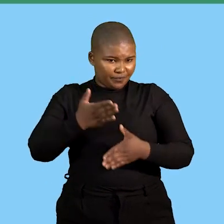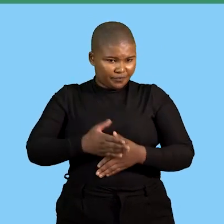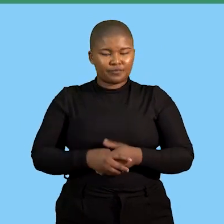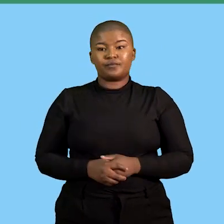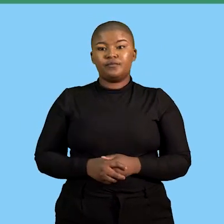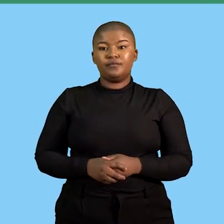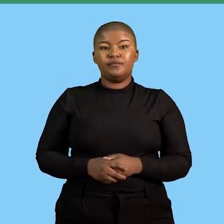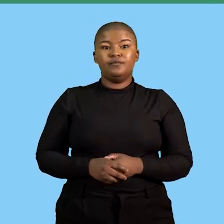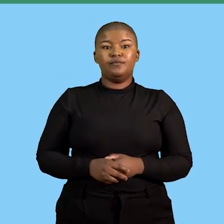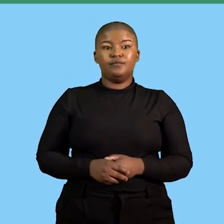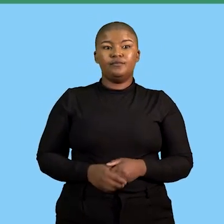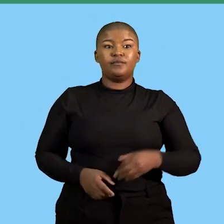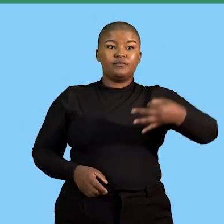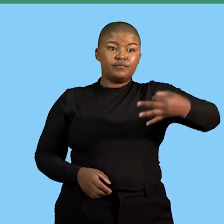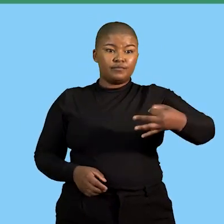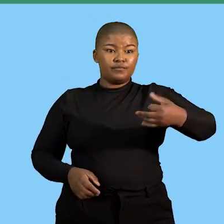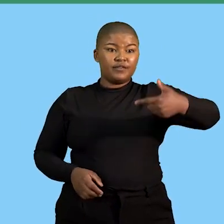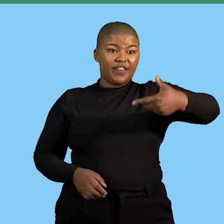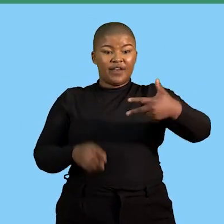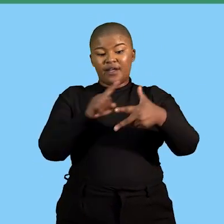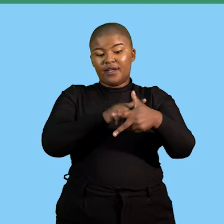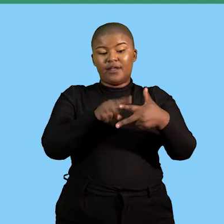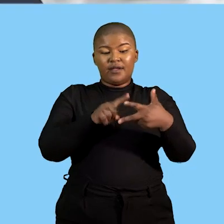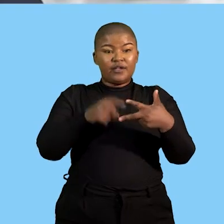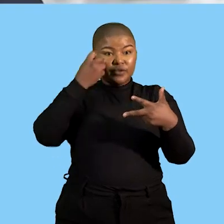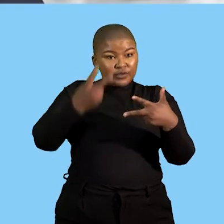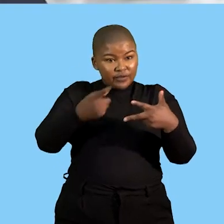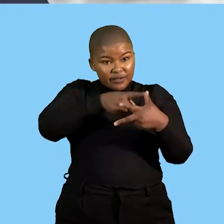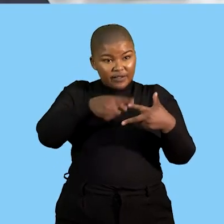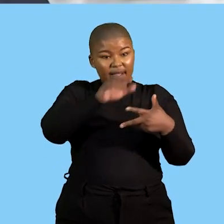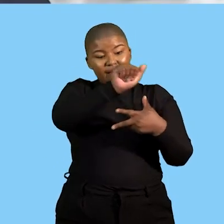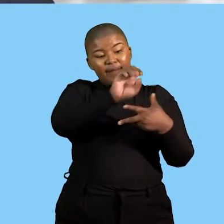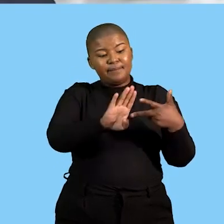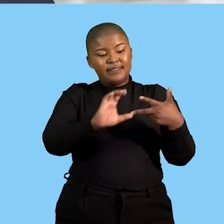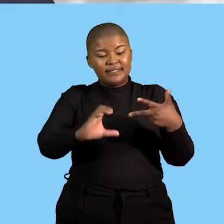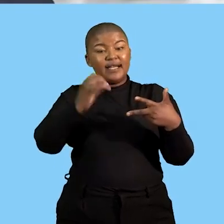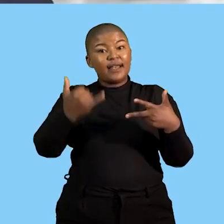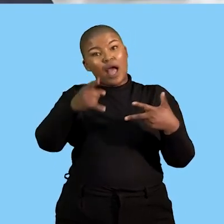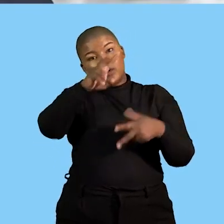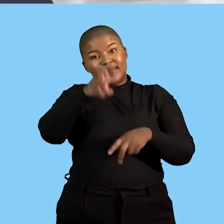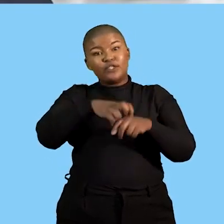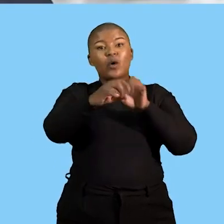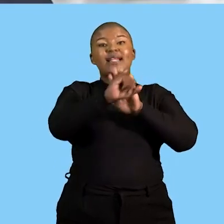have 3 statements that now require you to identify the correct